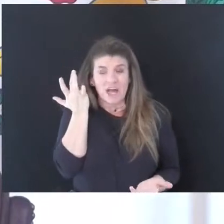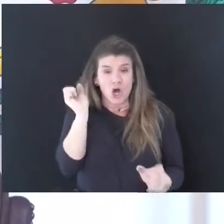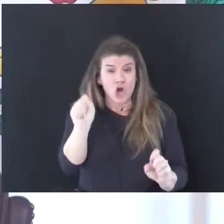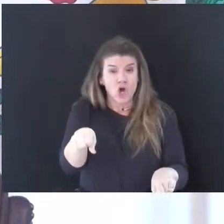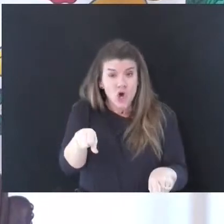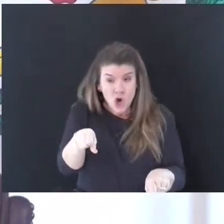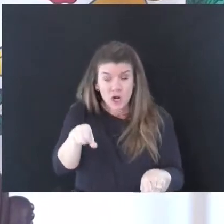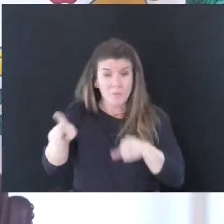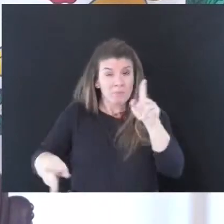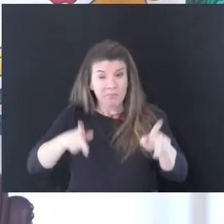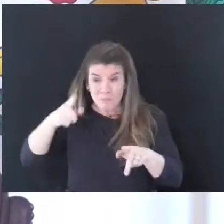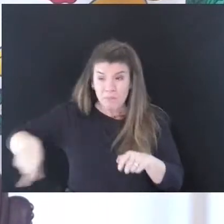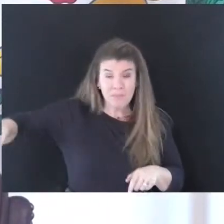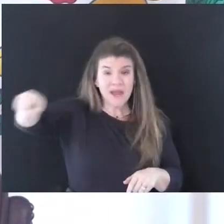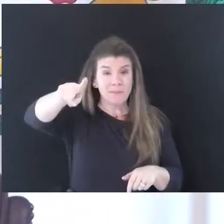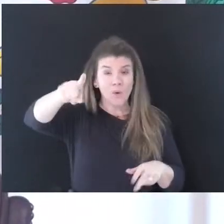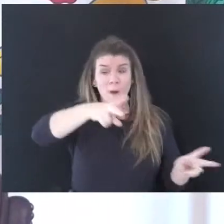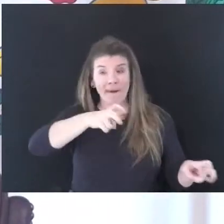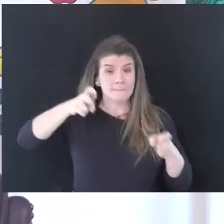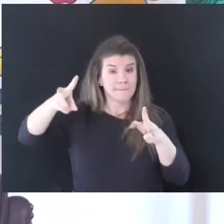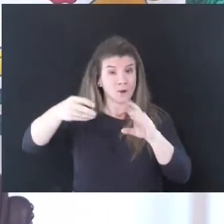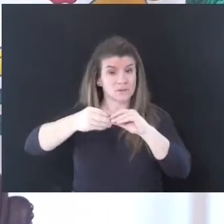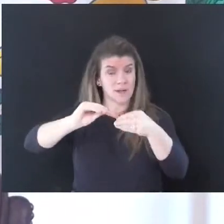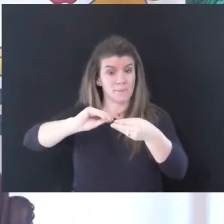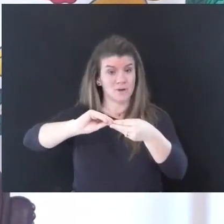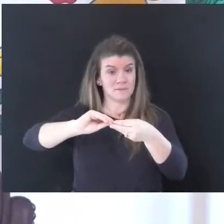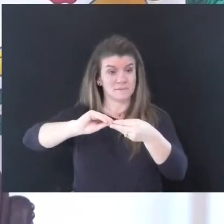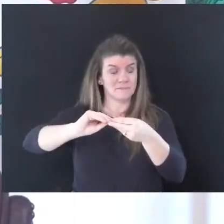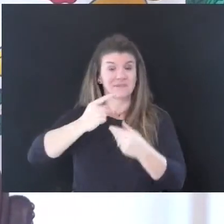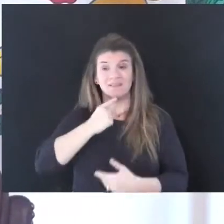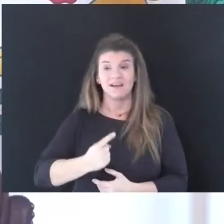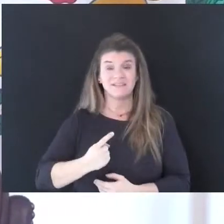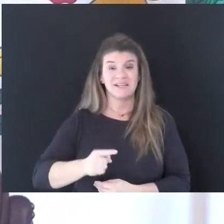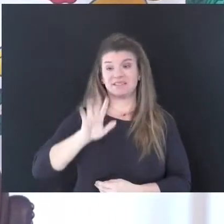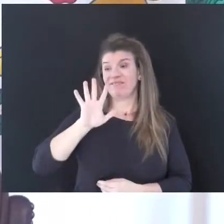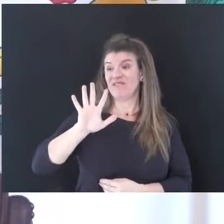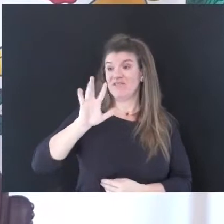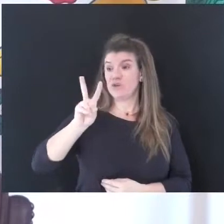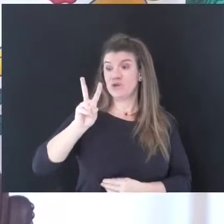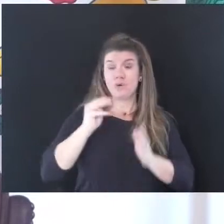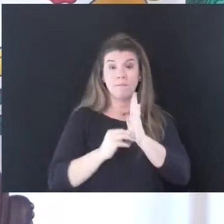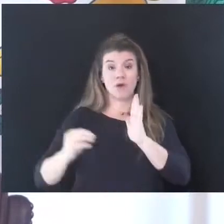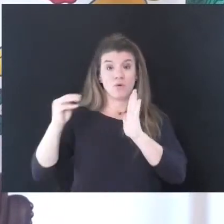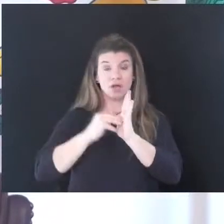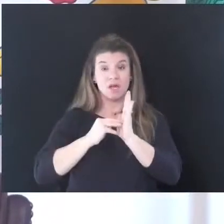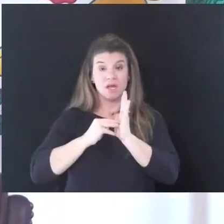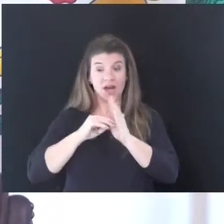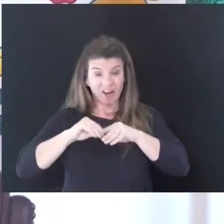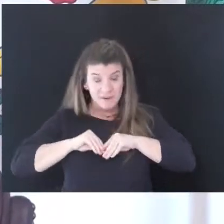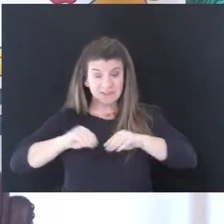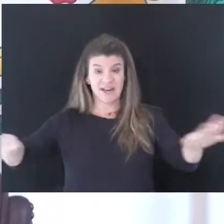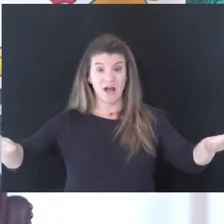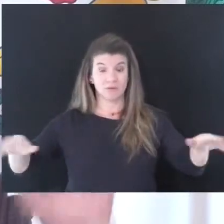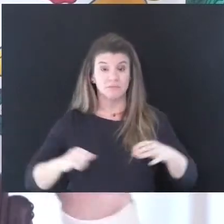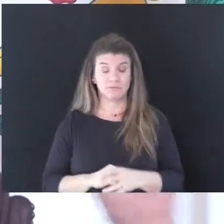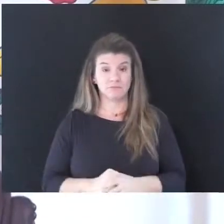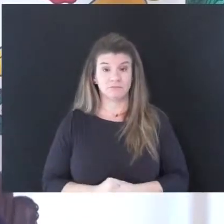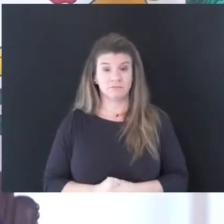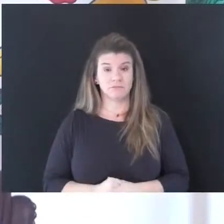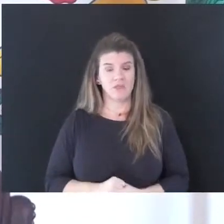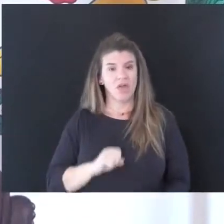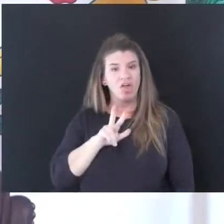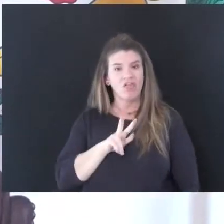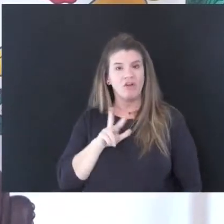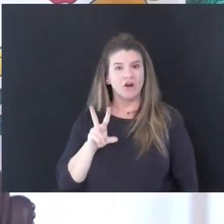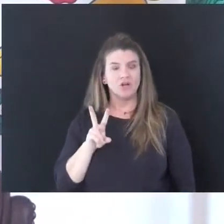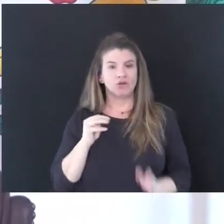our nation post a number that says 52 million have been sent out and